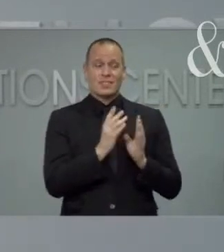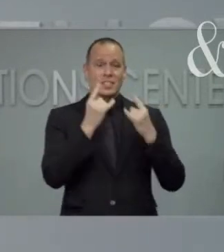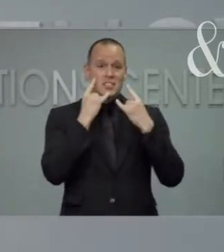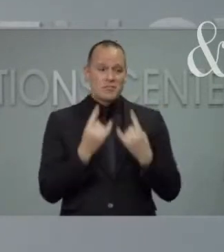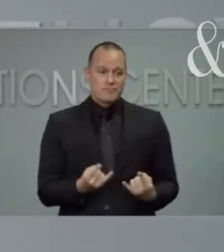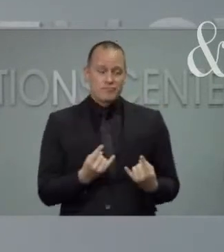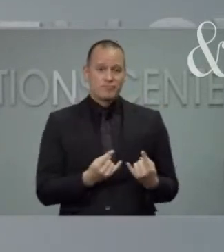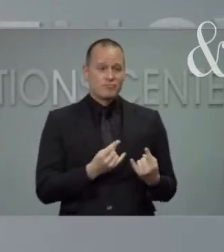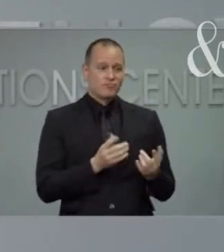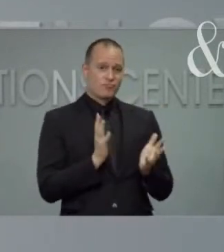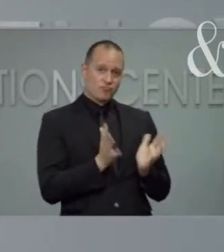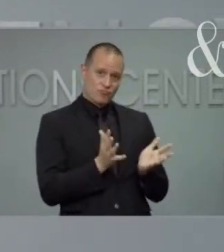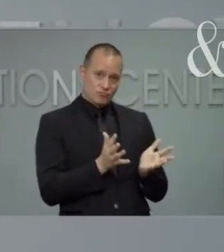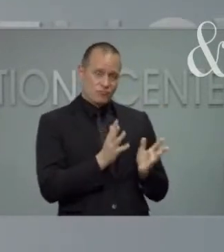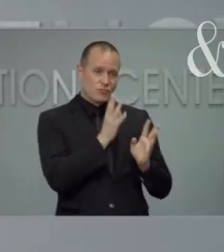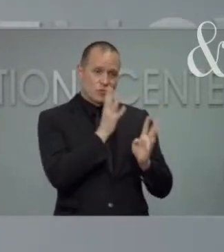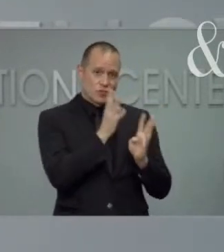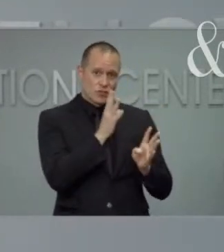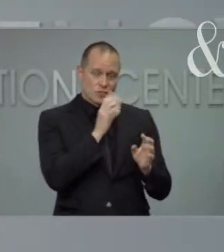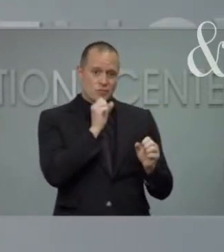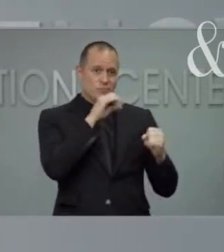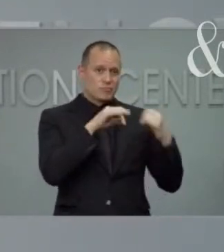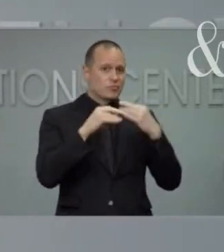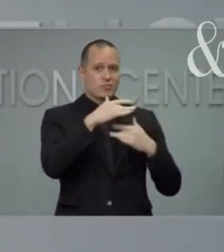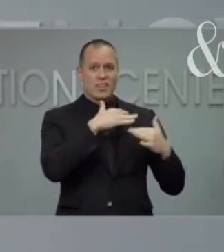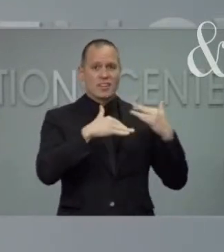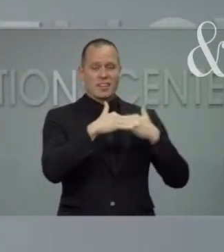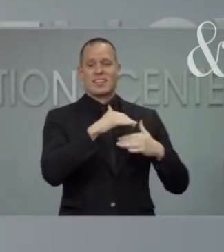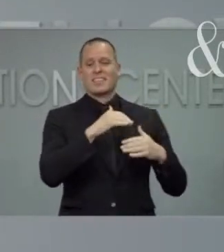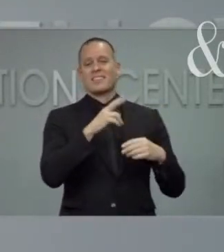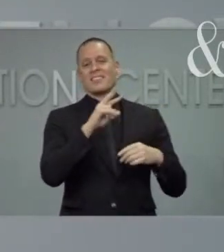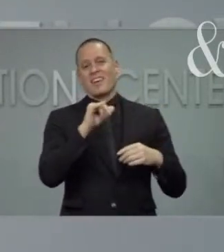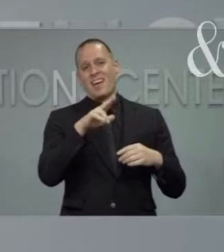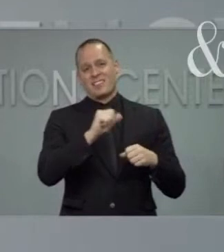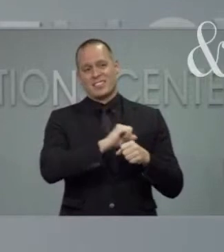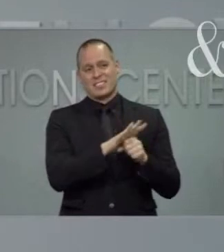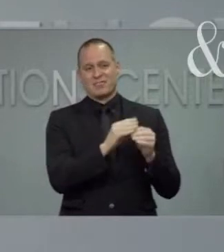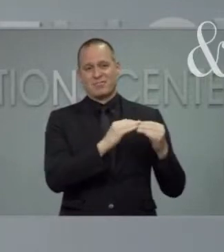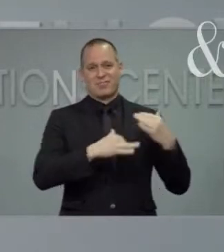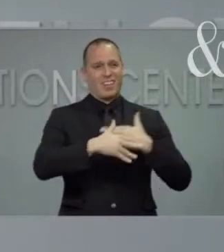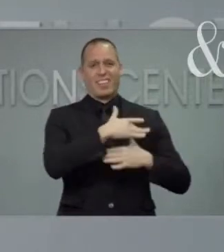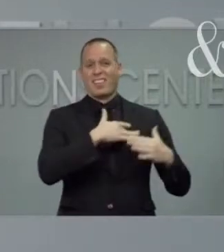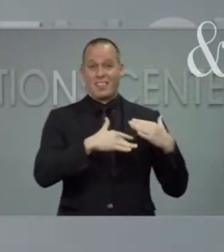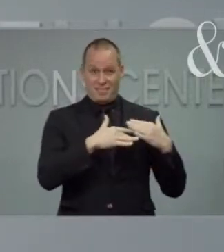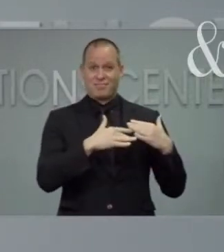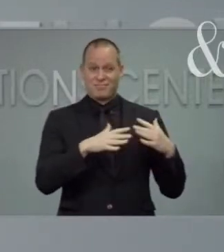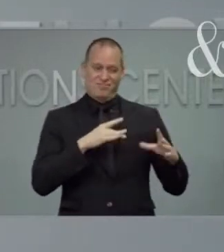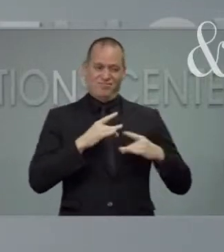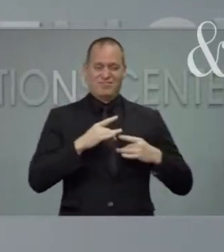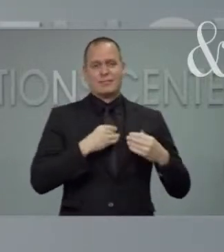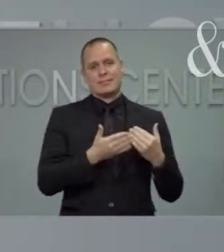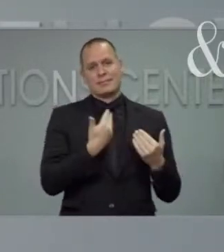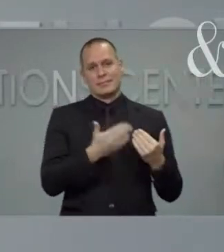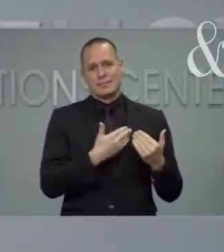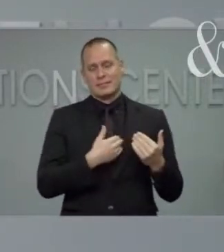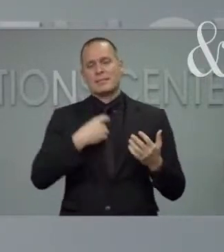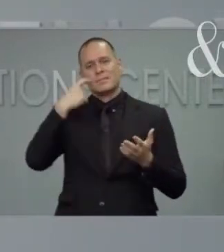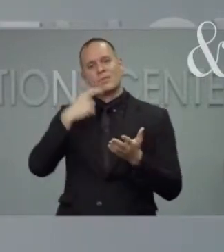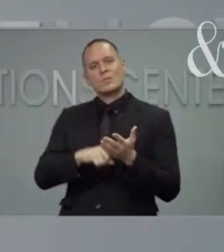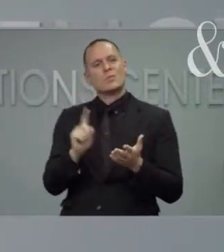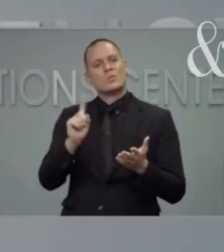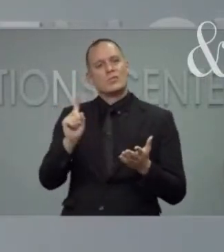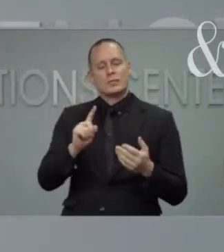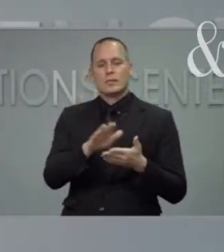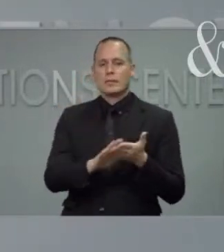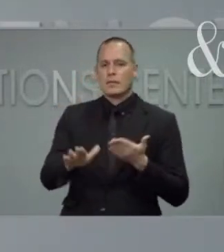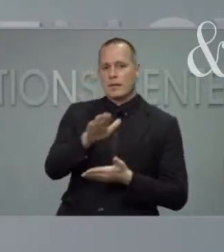the whole time, those are places where this virus spreads. We've certainly seen that happen in some of our college campuses that are